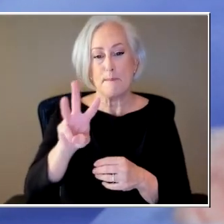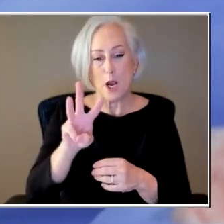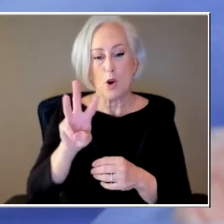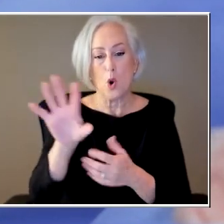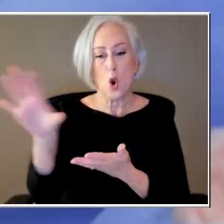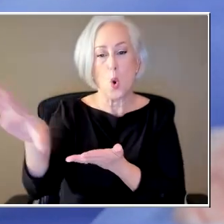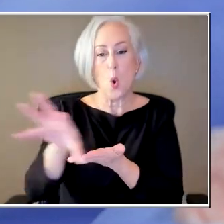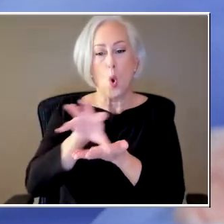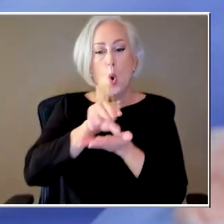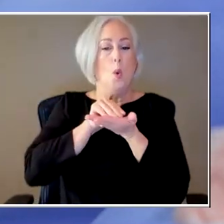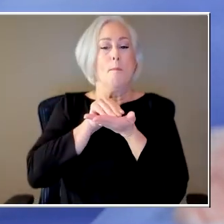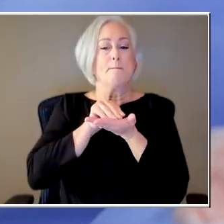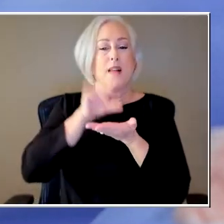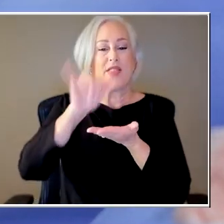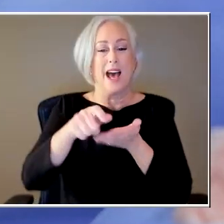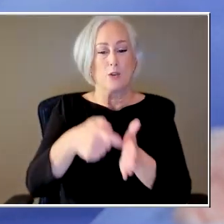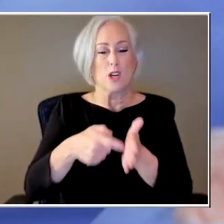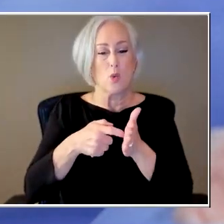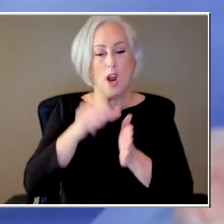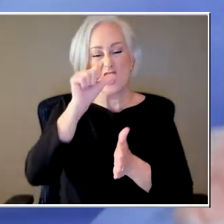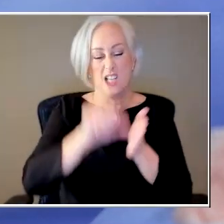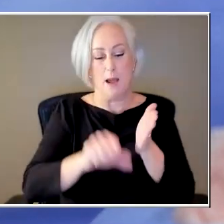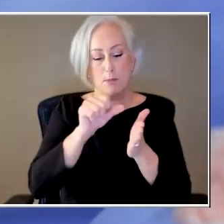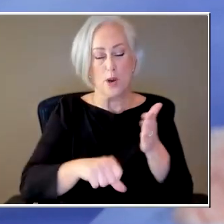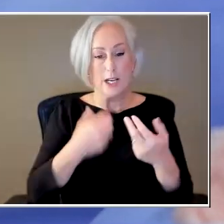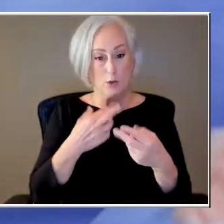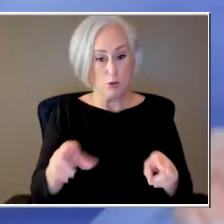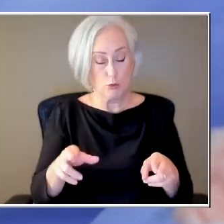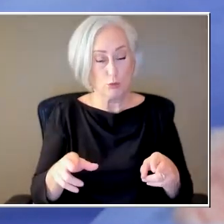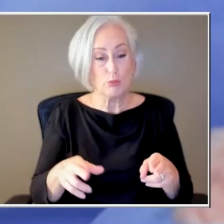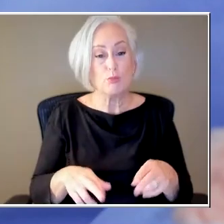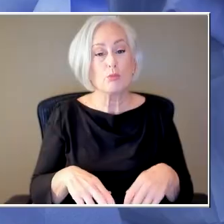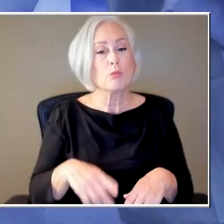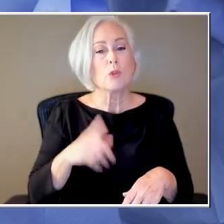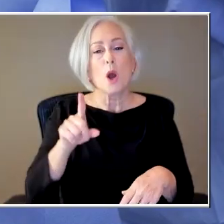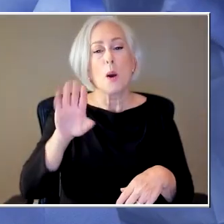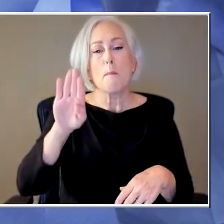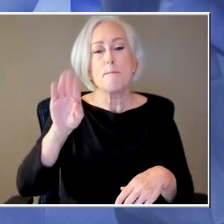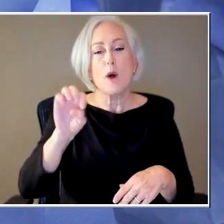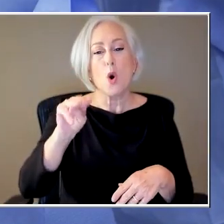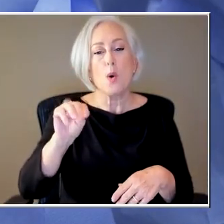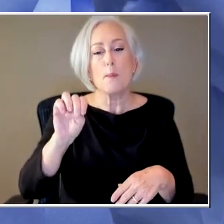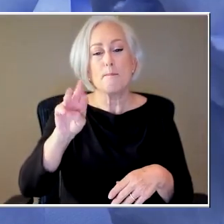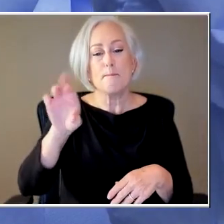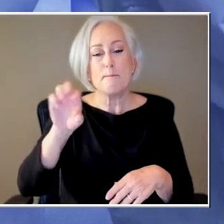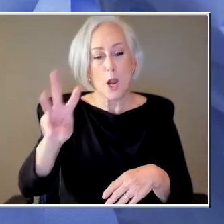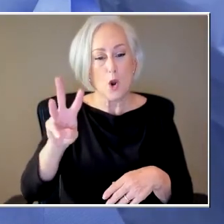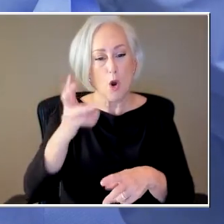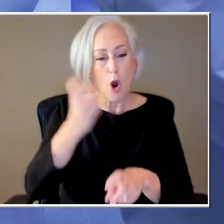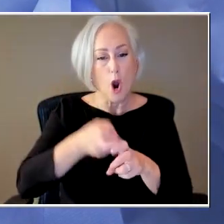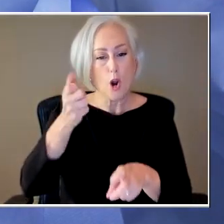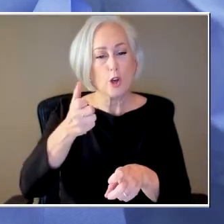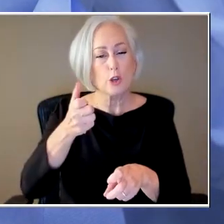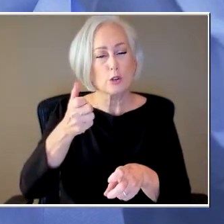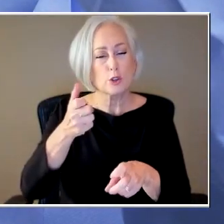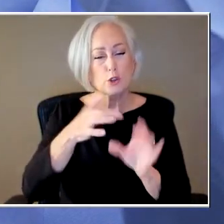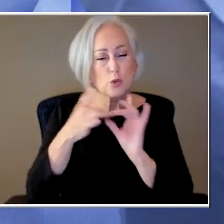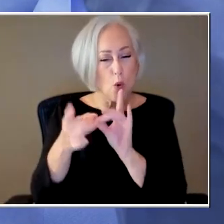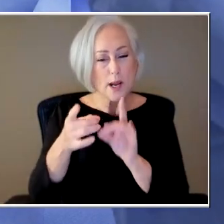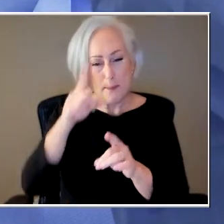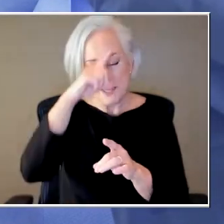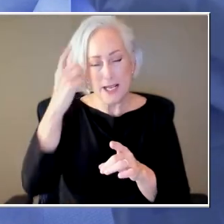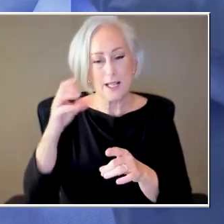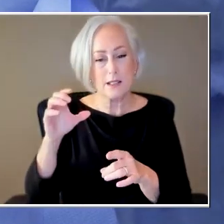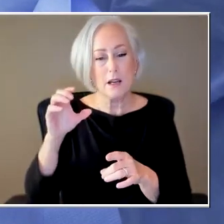room. Mindy, are marrow harvests harder to coordinate since they do involve an OR team? A little bit, just in the sense that